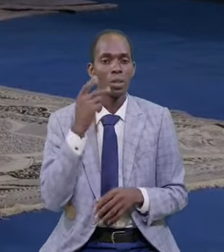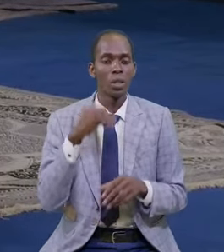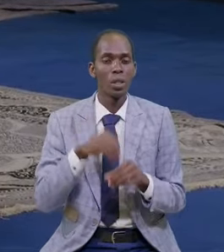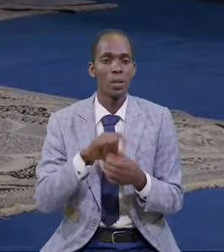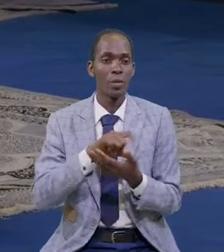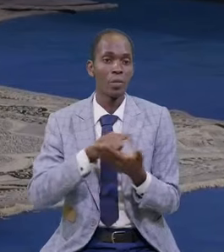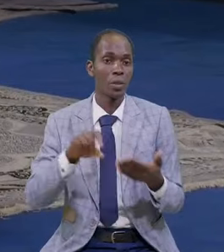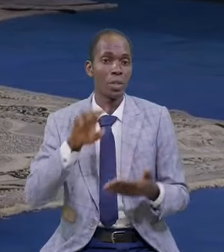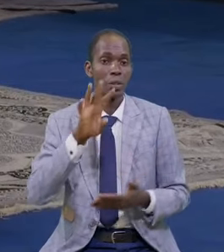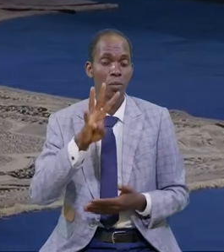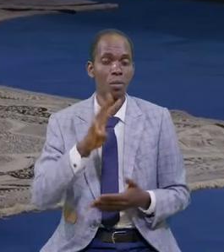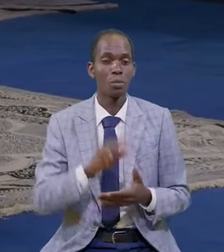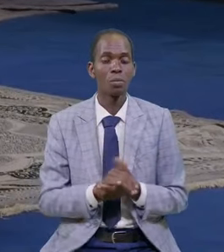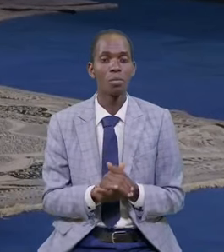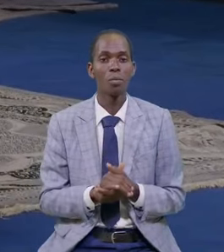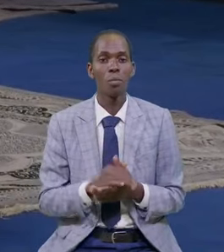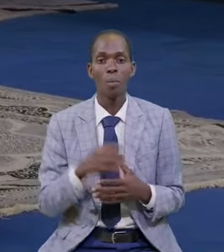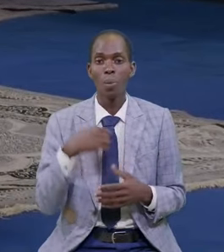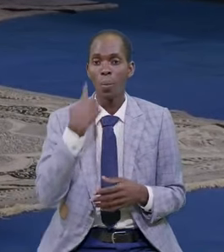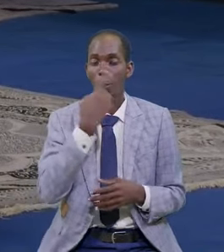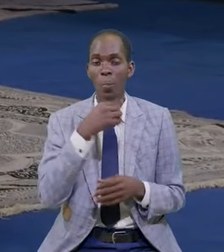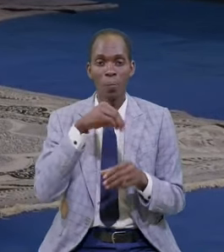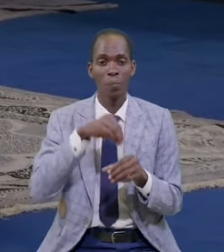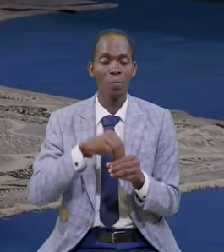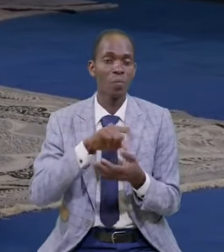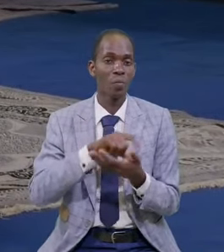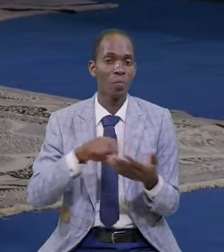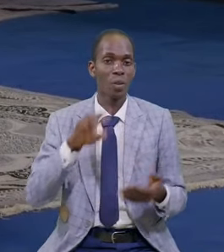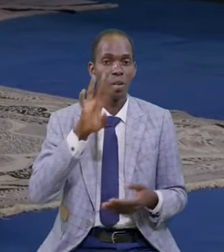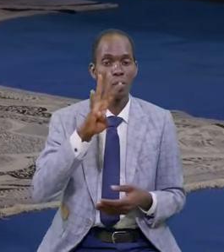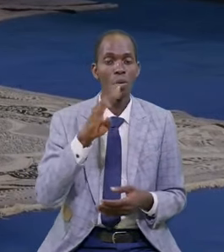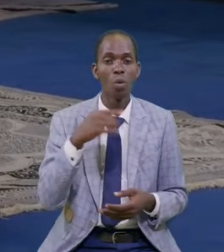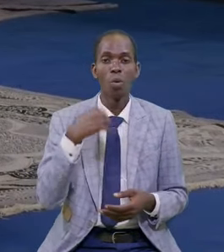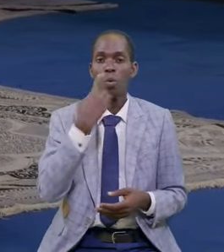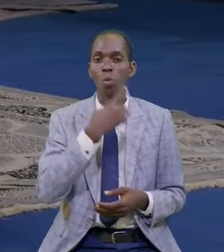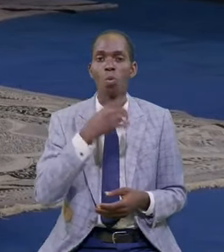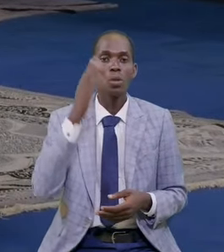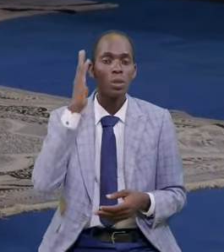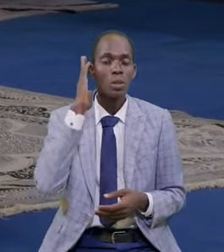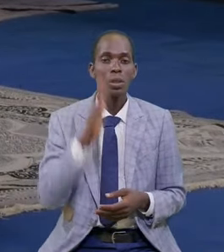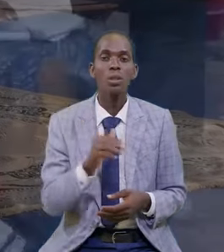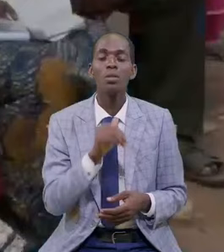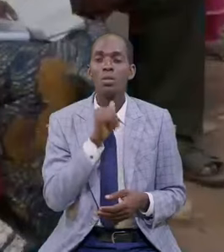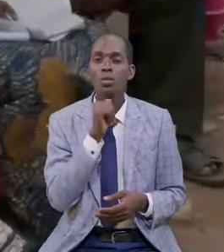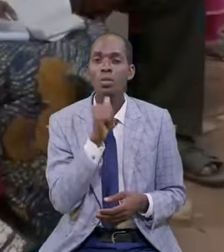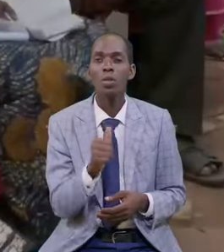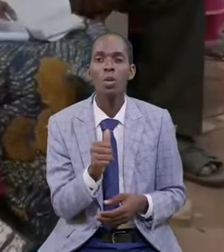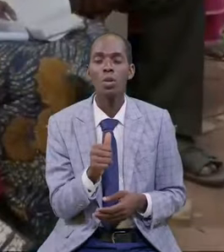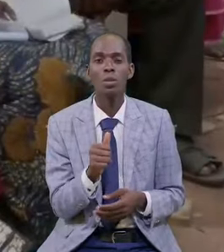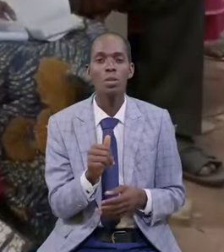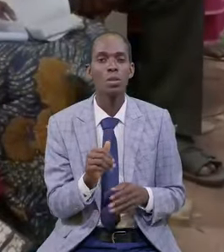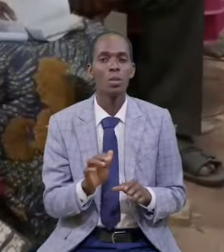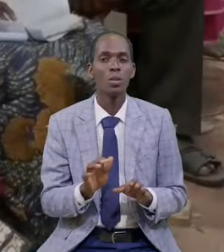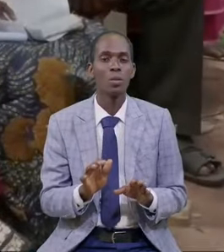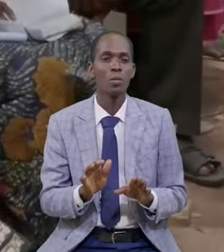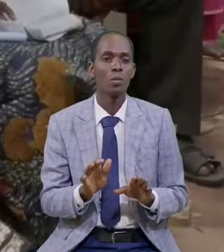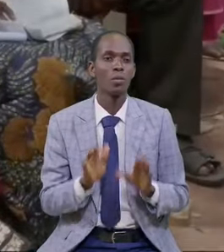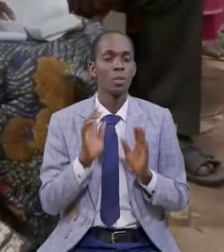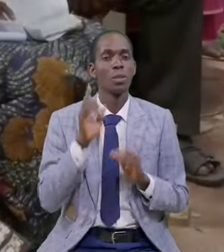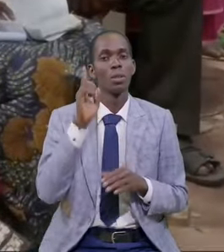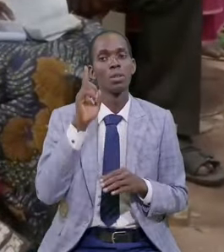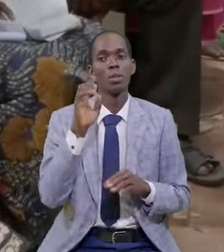who in verse four who shall not fear thee Oh Lord and